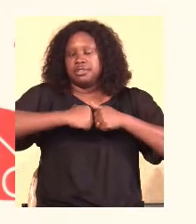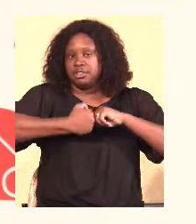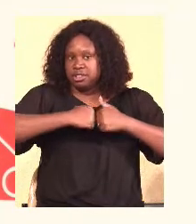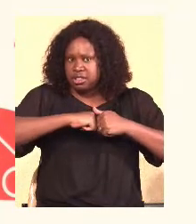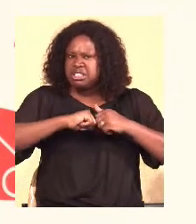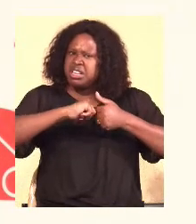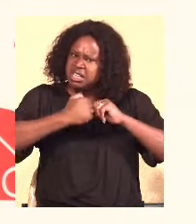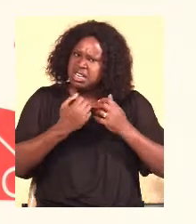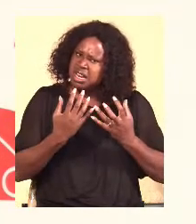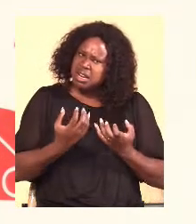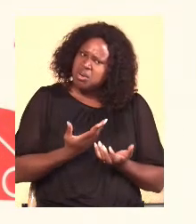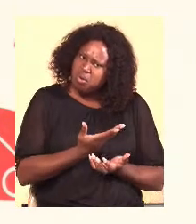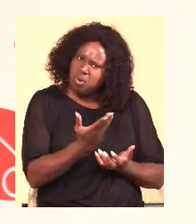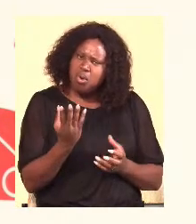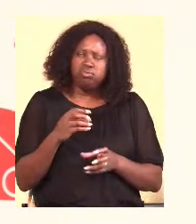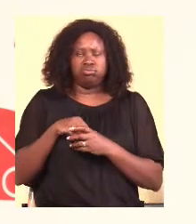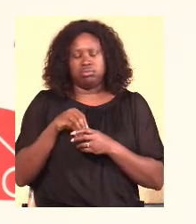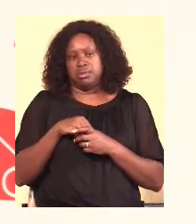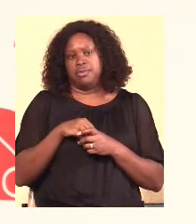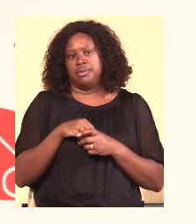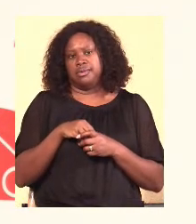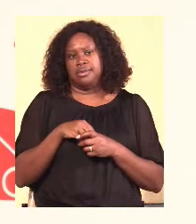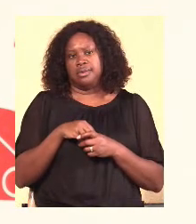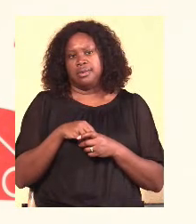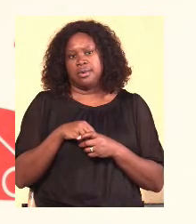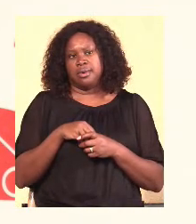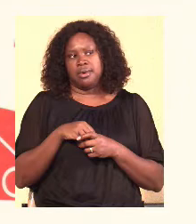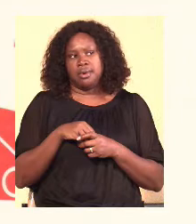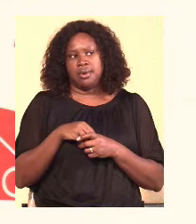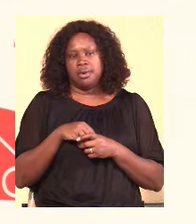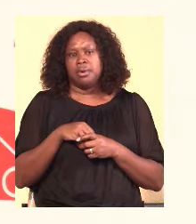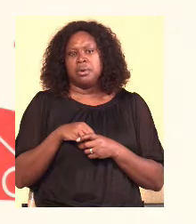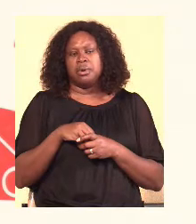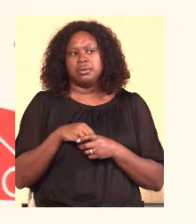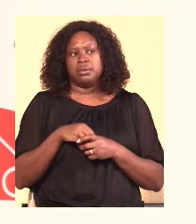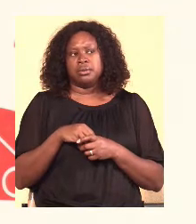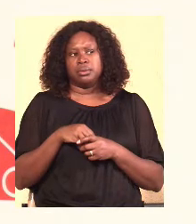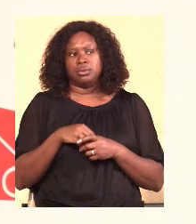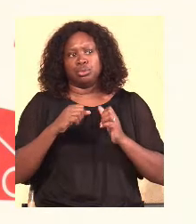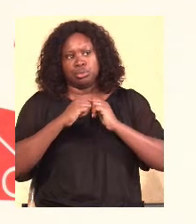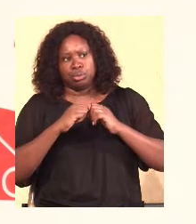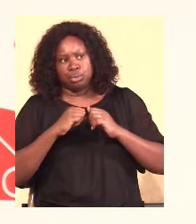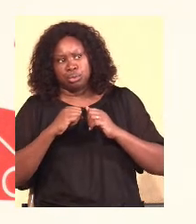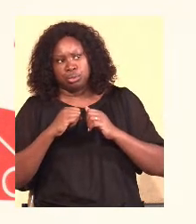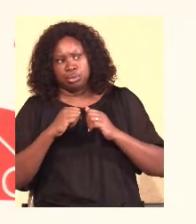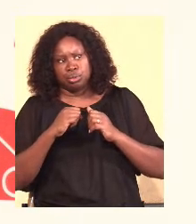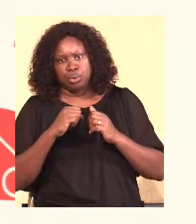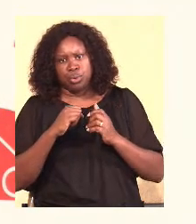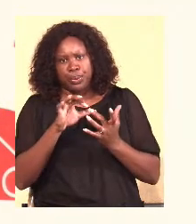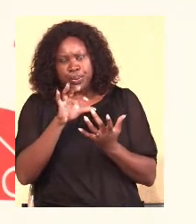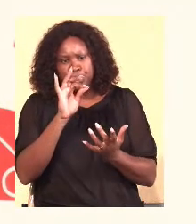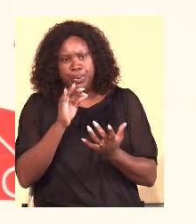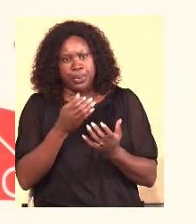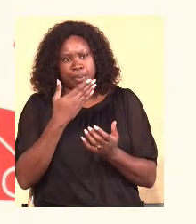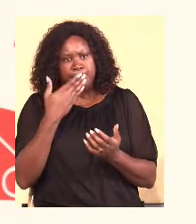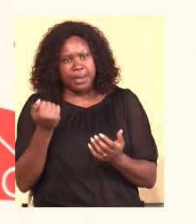efforts of all involved in order to arrive at reasonable, amenable